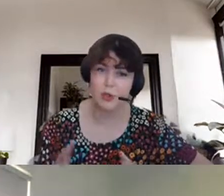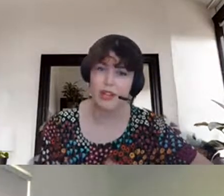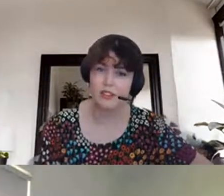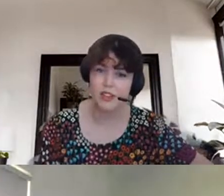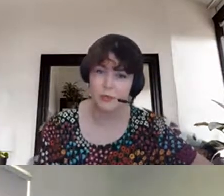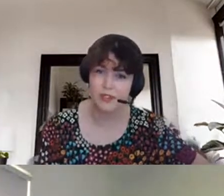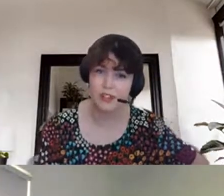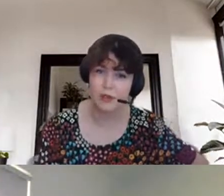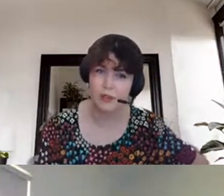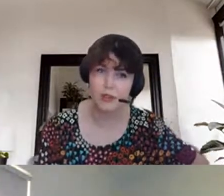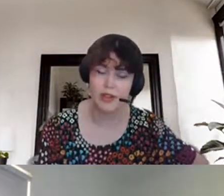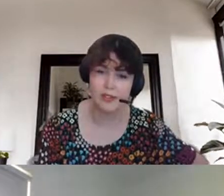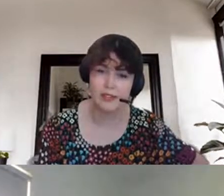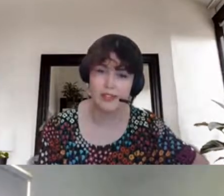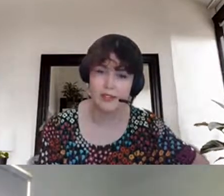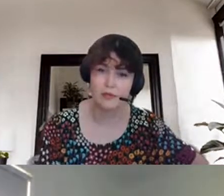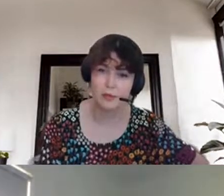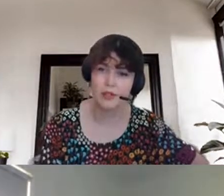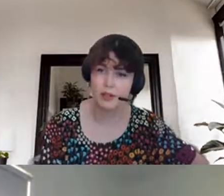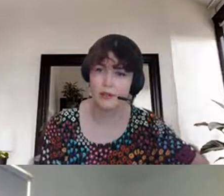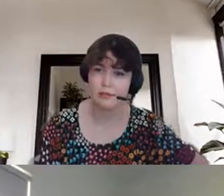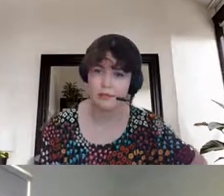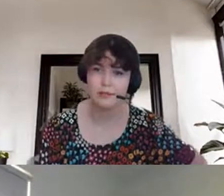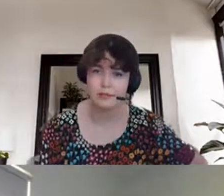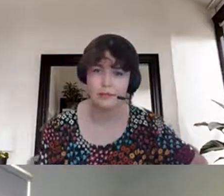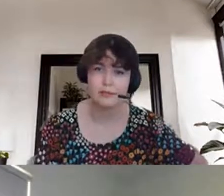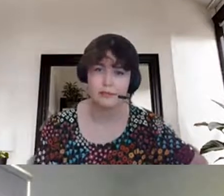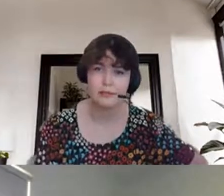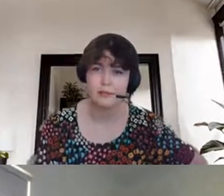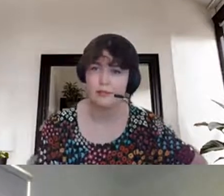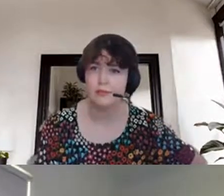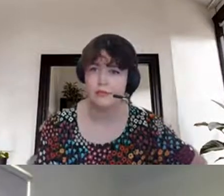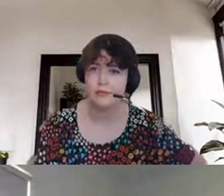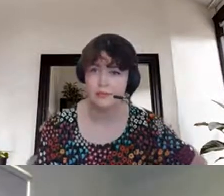get in between in terms of the commercial realities there, unfortunately.